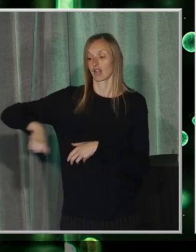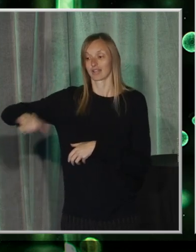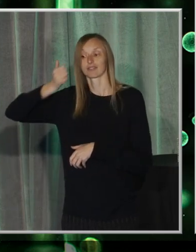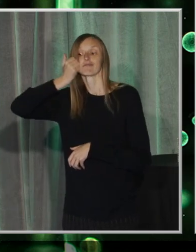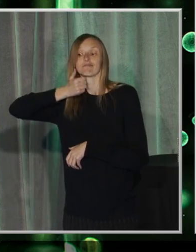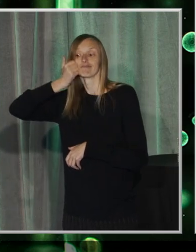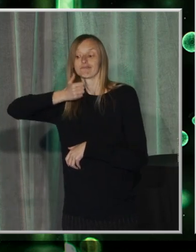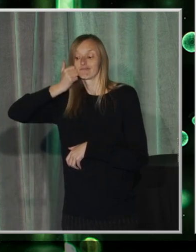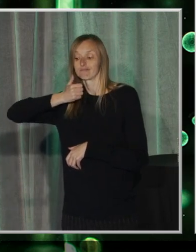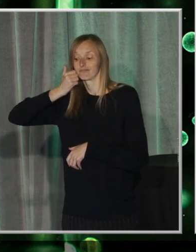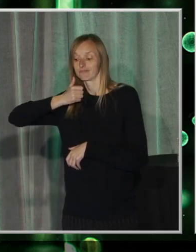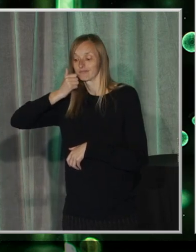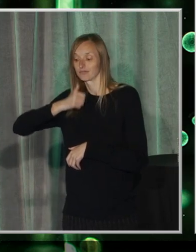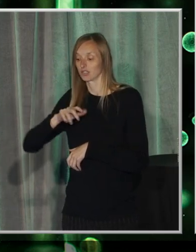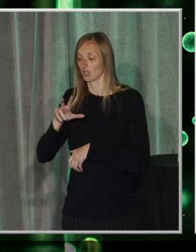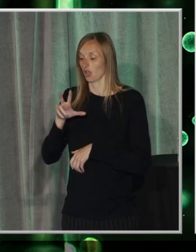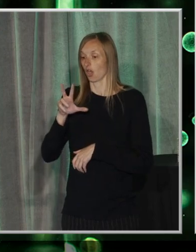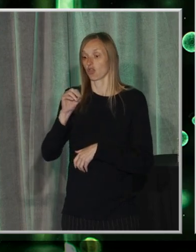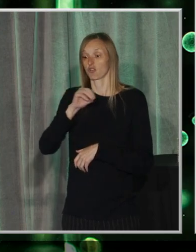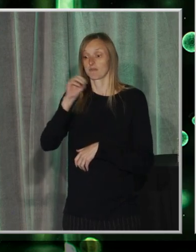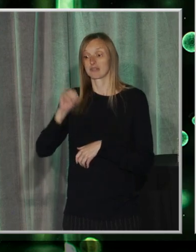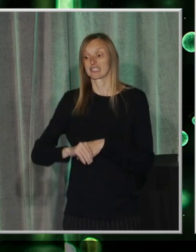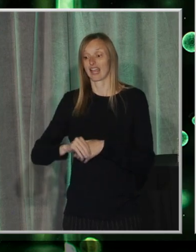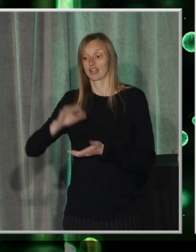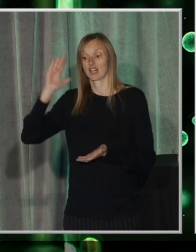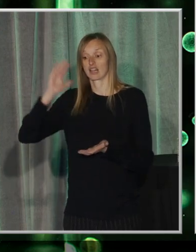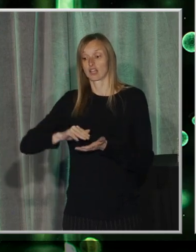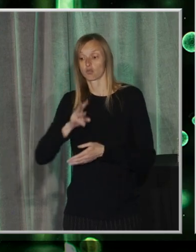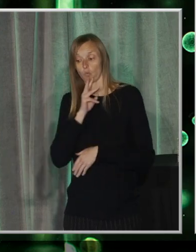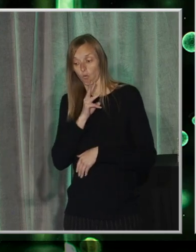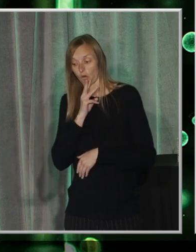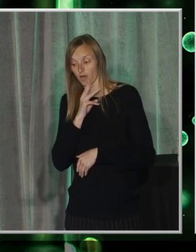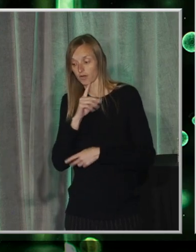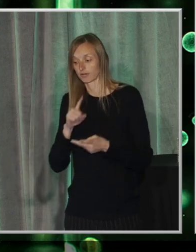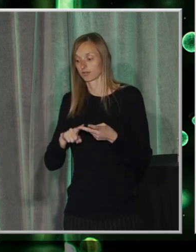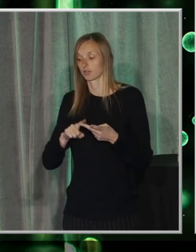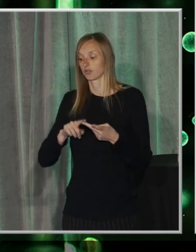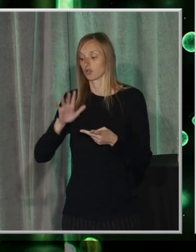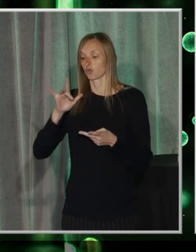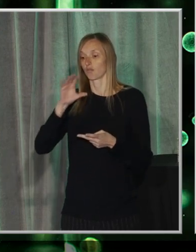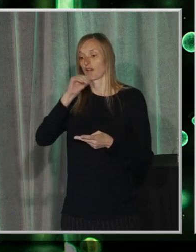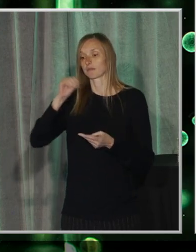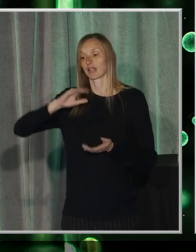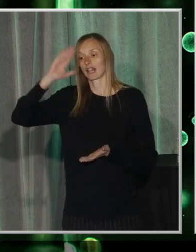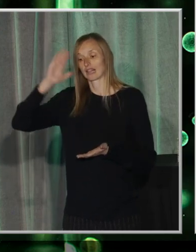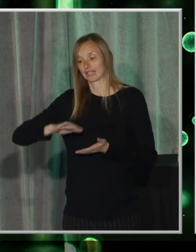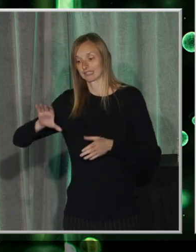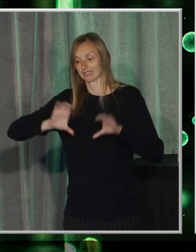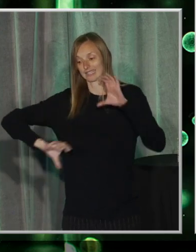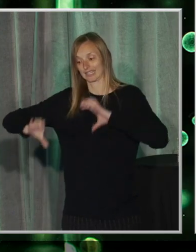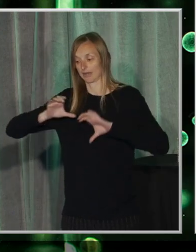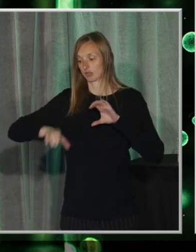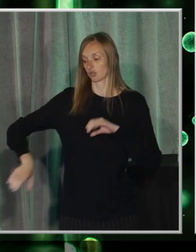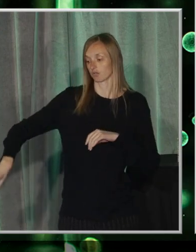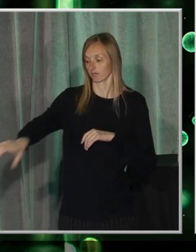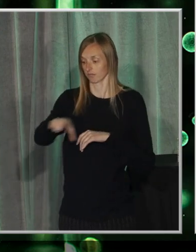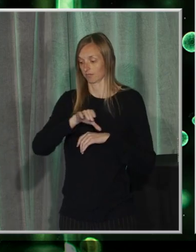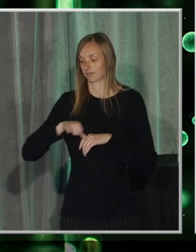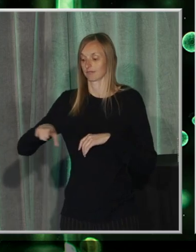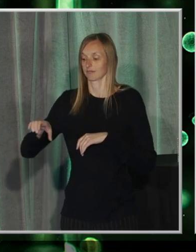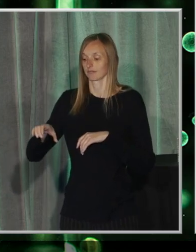with 30% less in water usage and 25% less in chemical